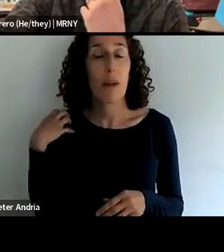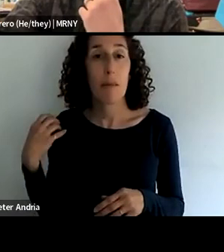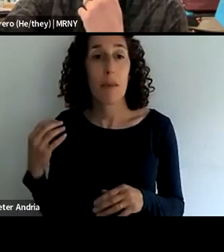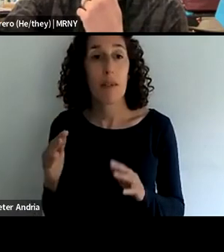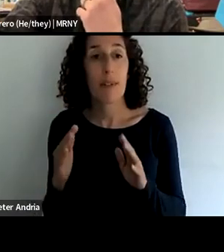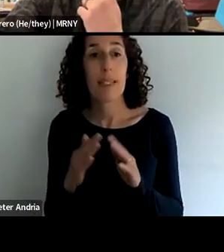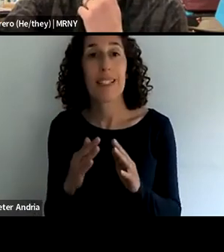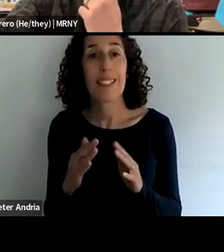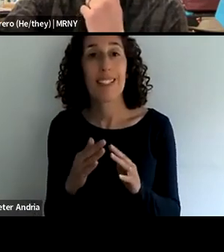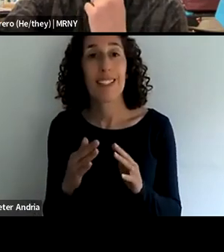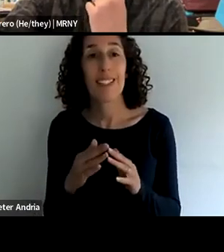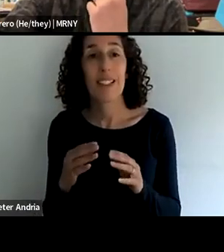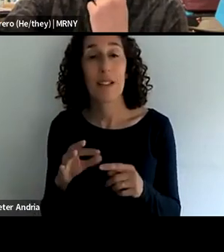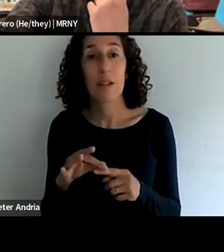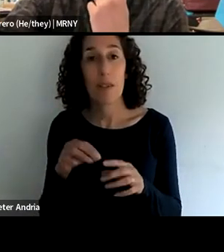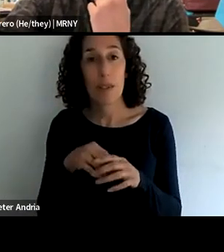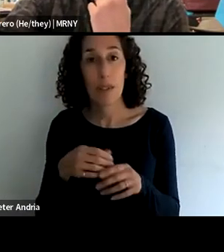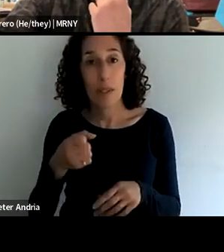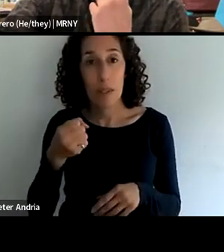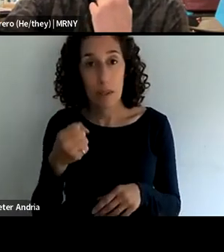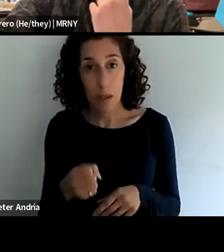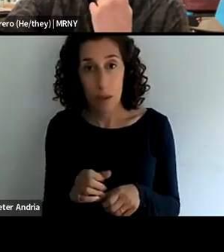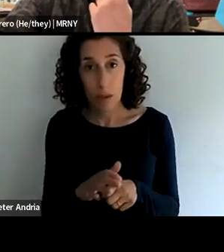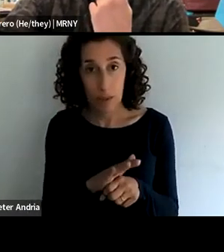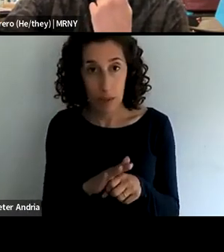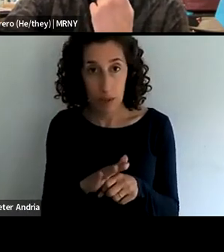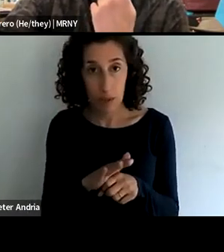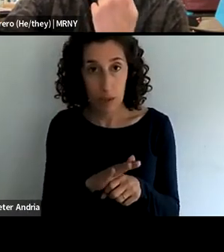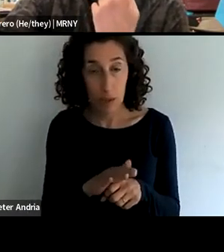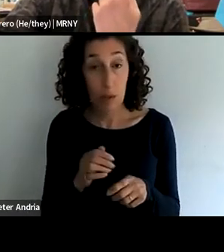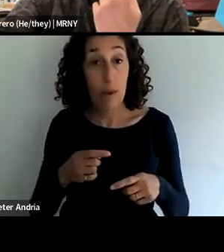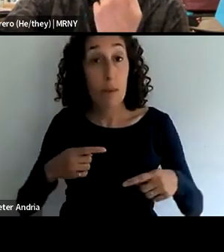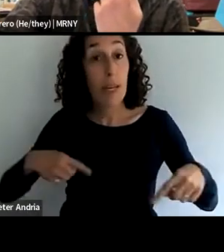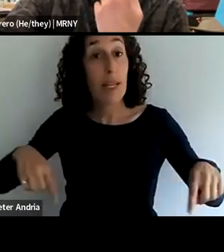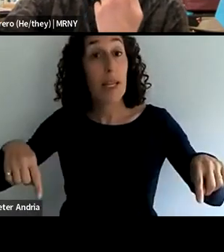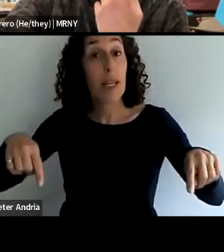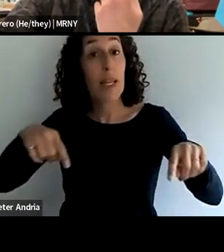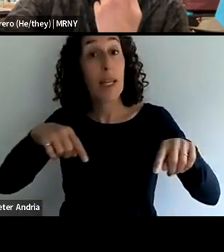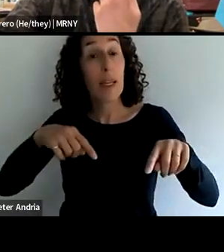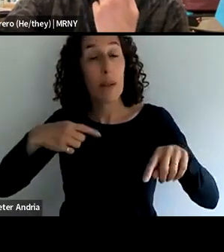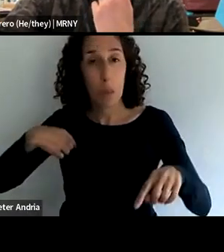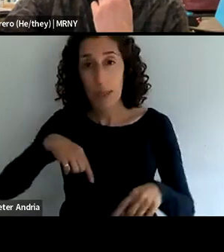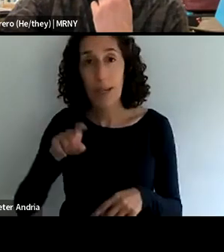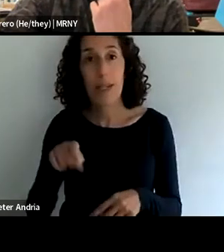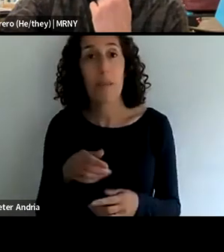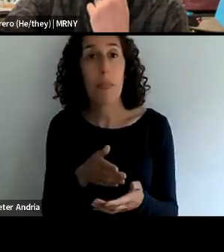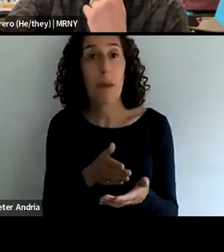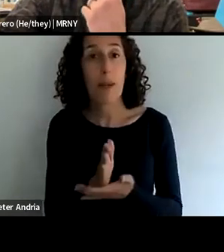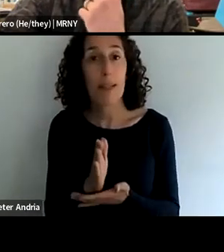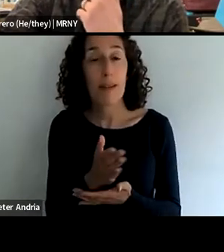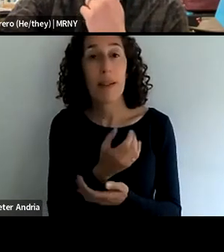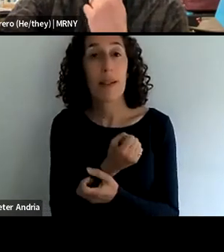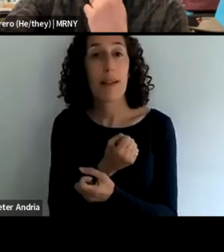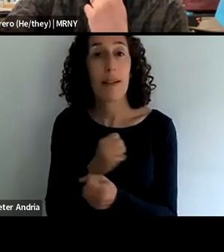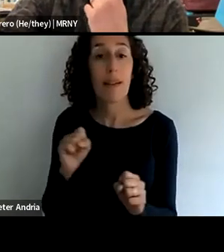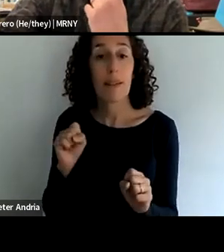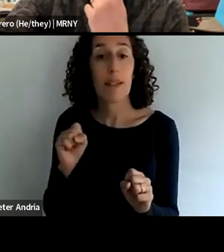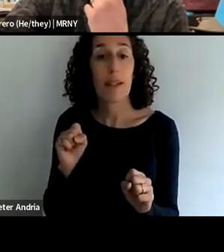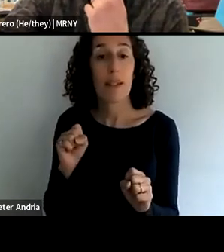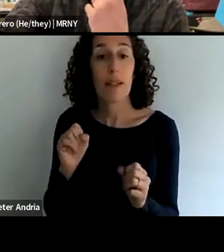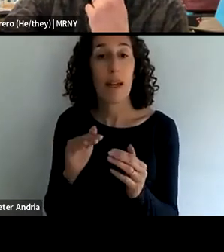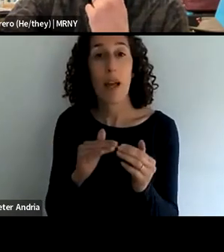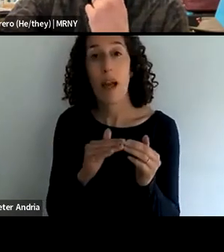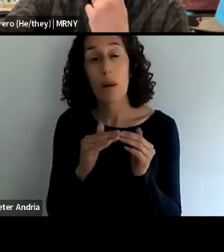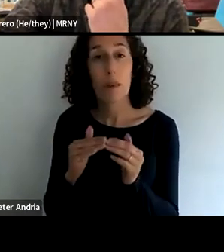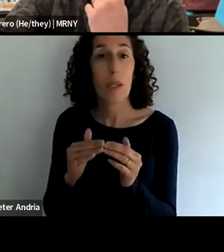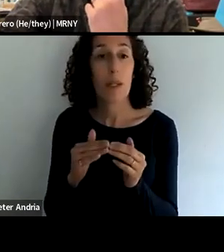in the Southern region. I would say we need rights, we need safety, we need equity. You